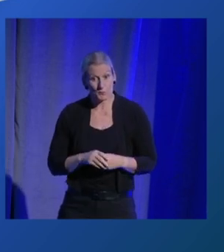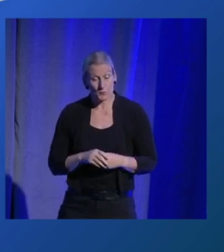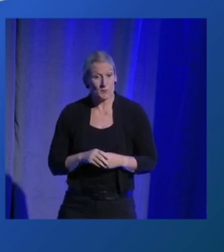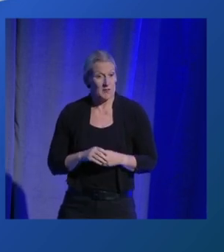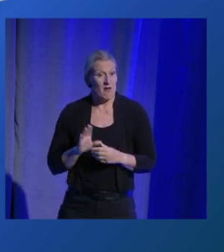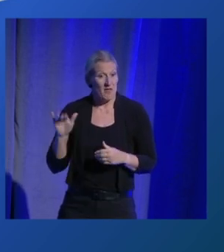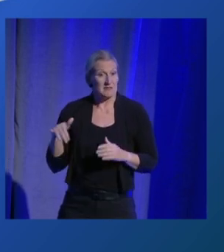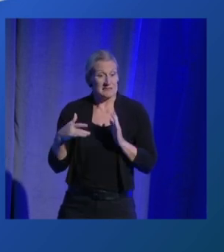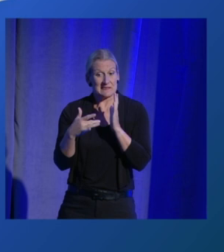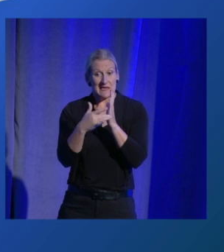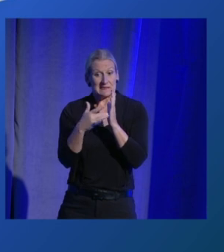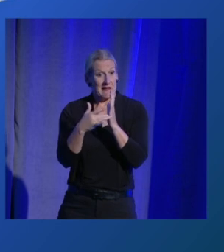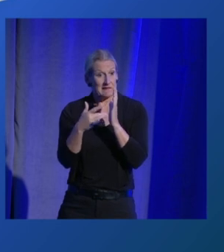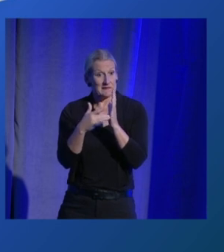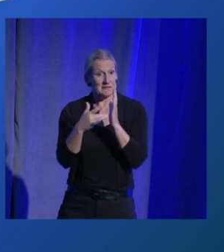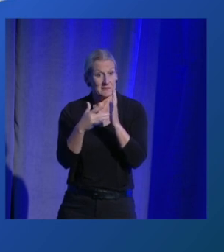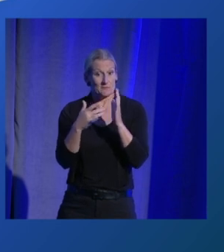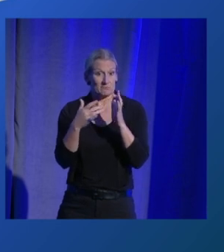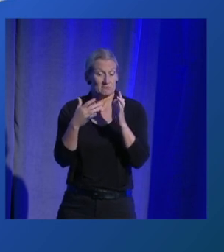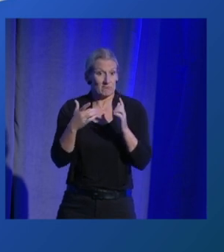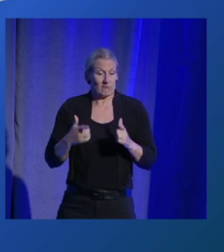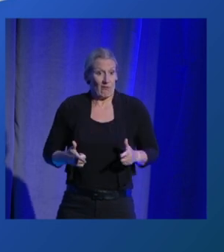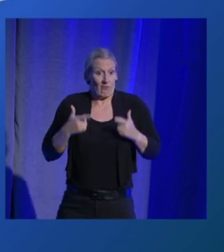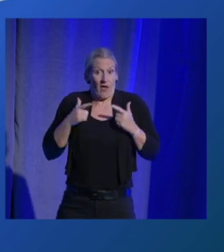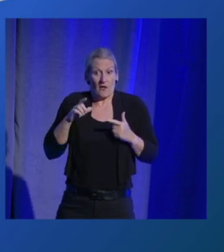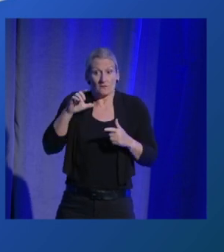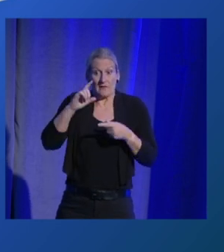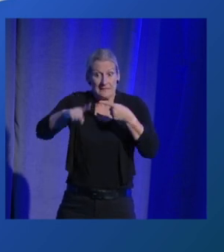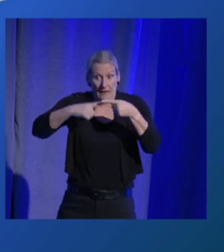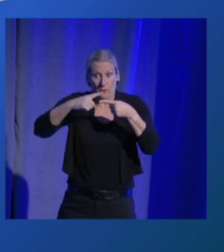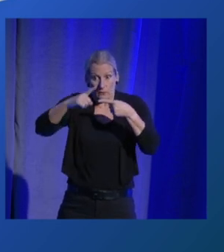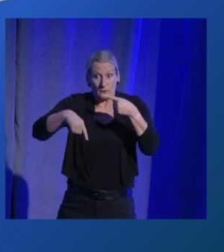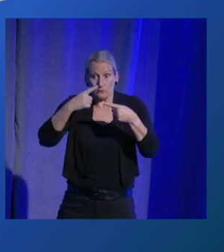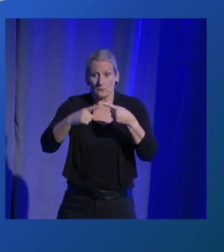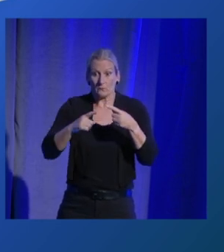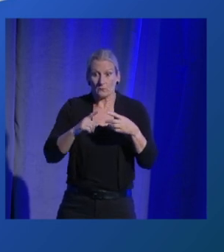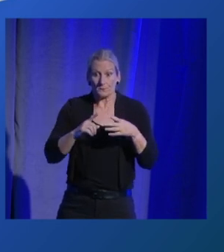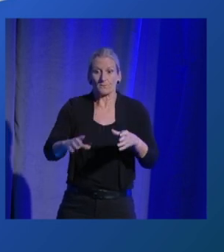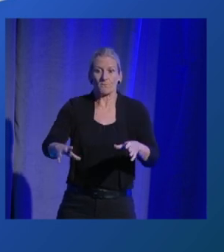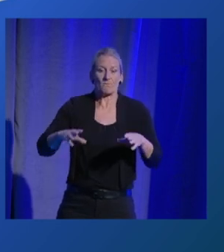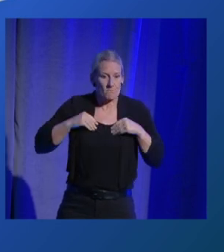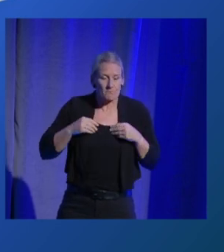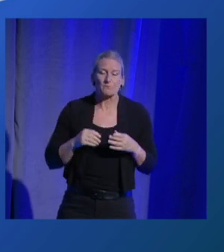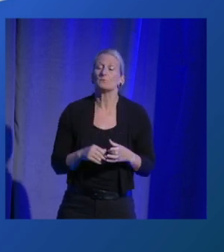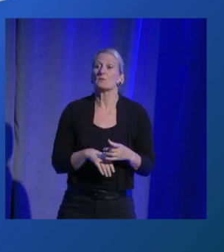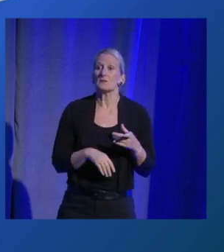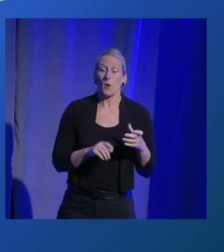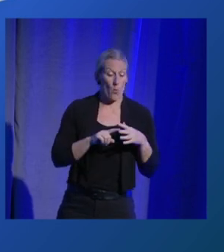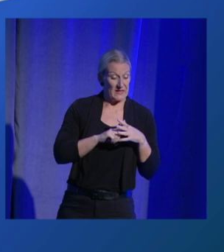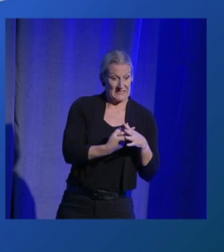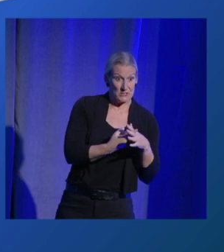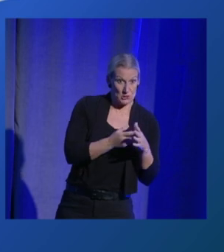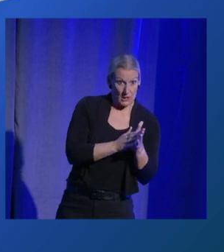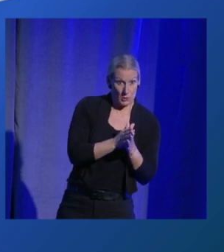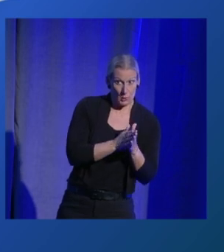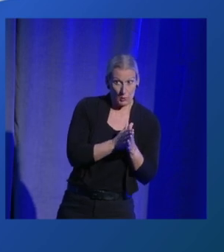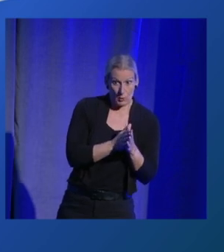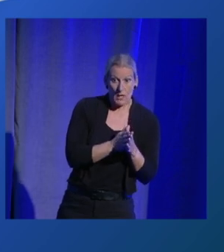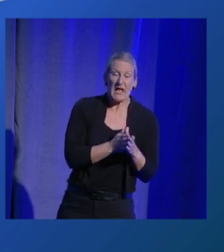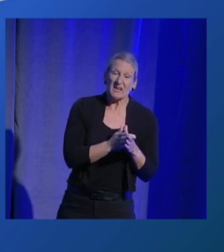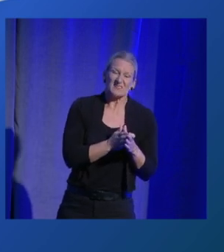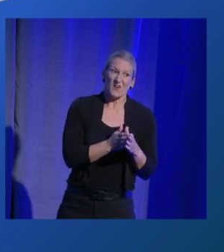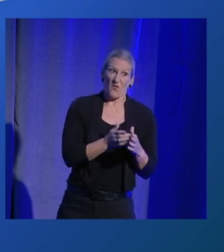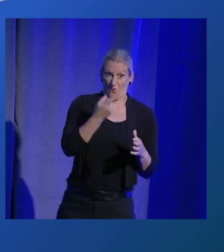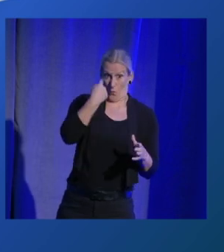cycle right the initiator in our business the initiator is almost always the Department of